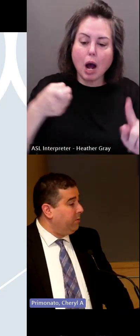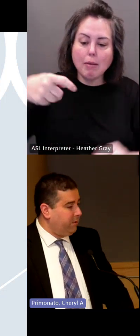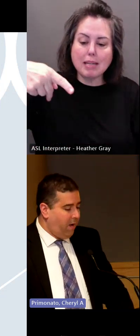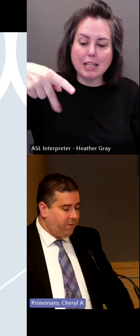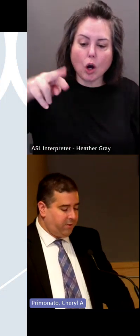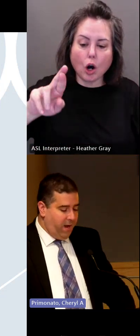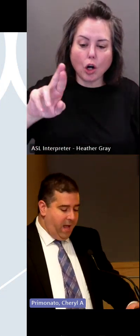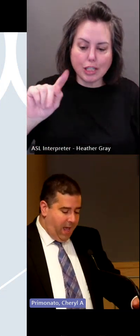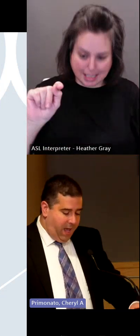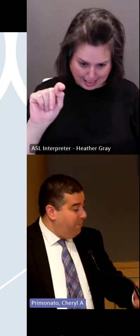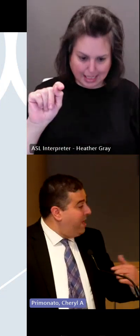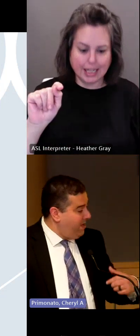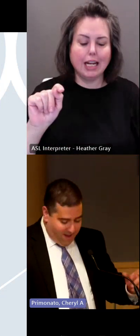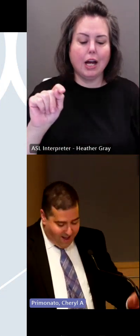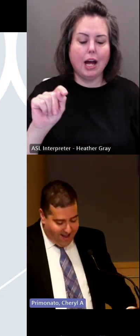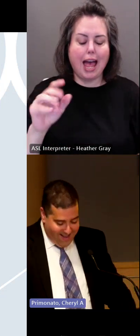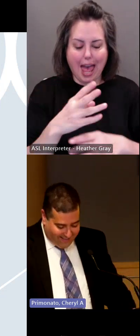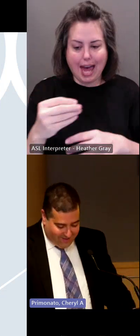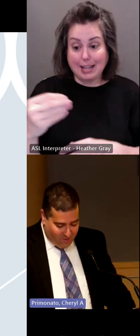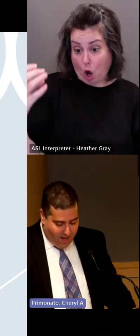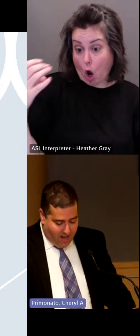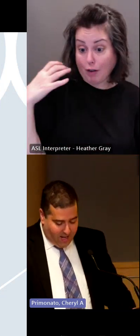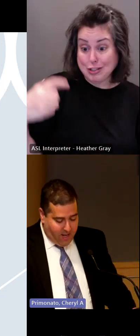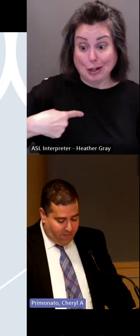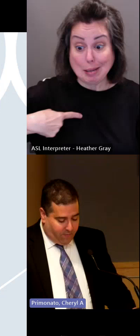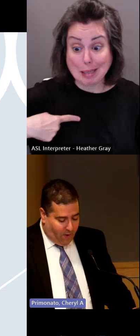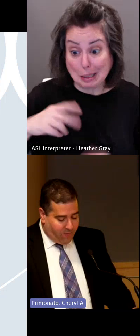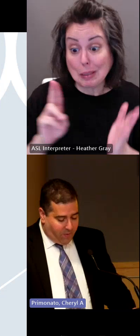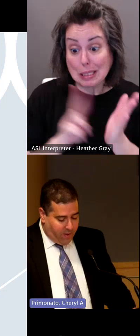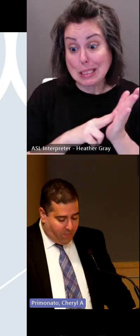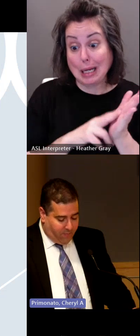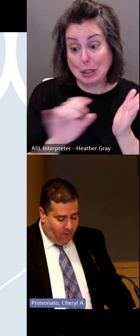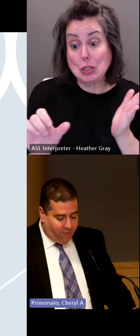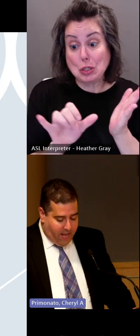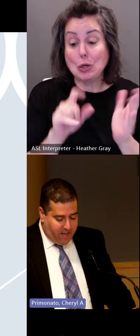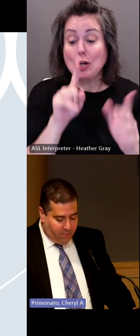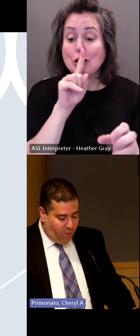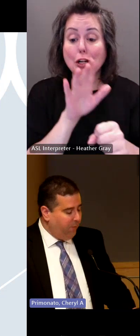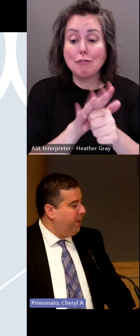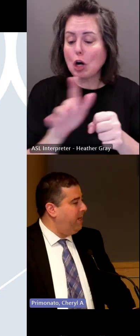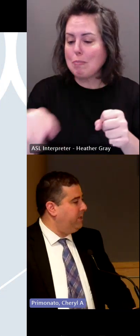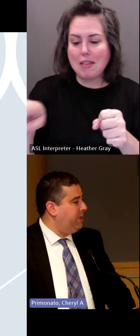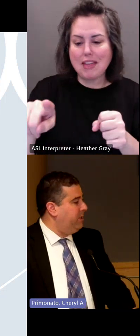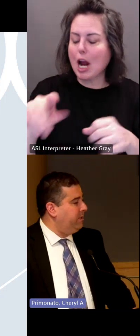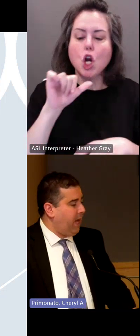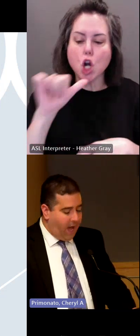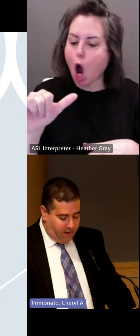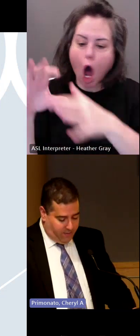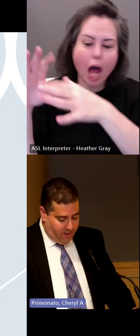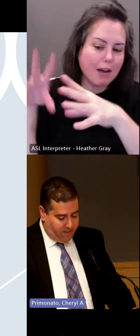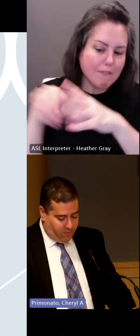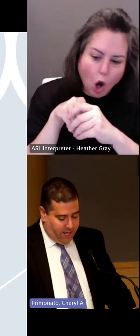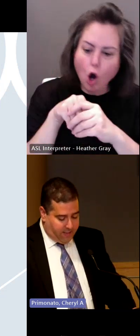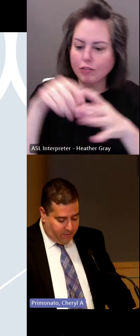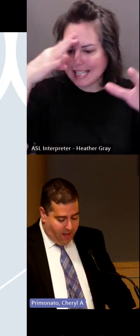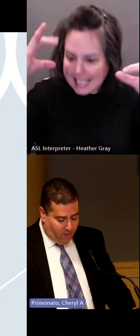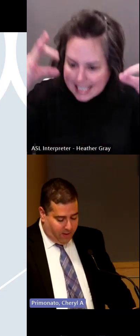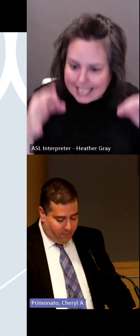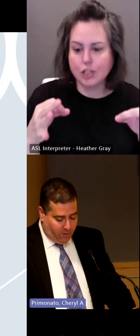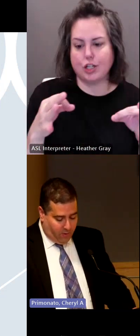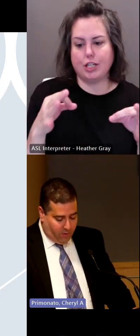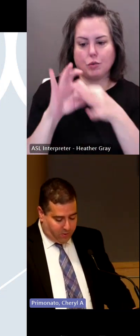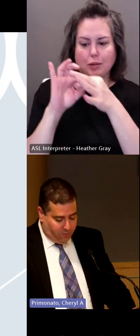Human Resources Officer, and me to confirm they would not be involved in any employment-related decisions relating